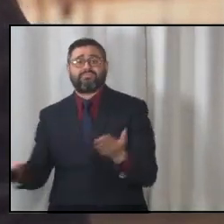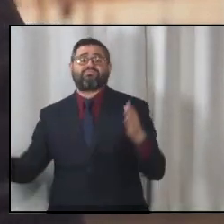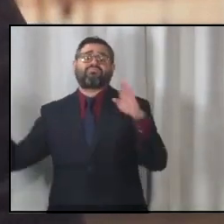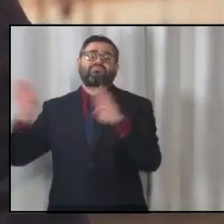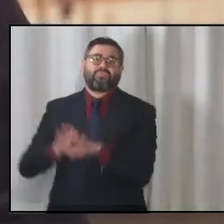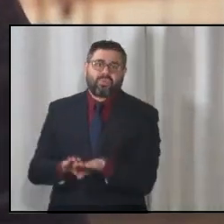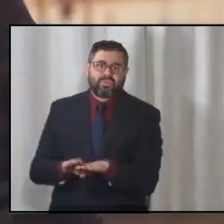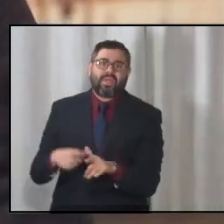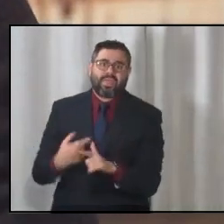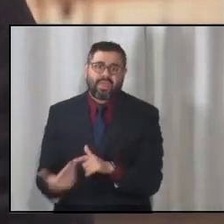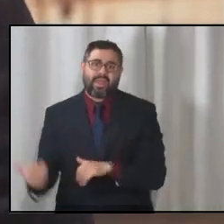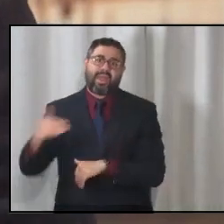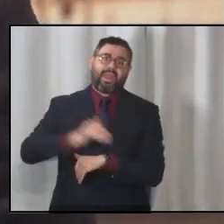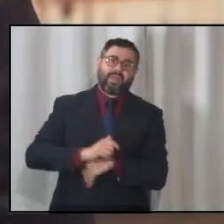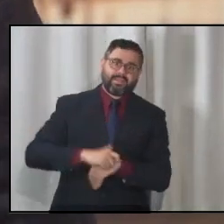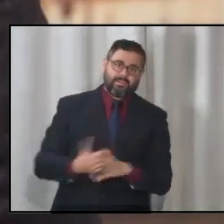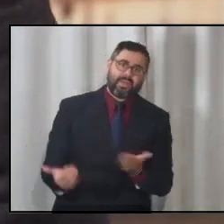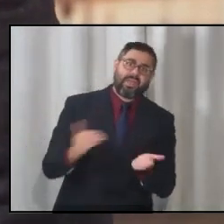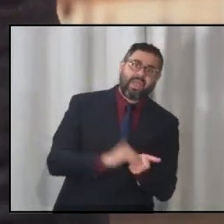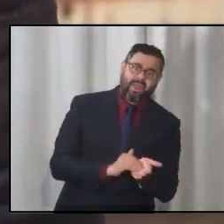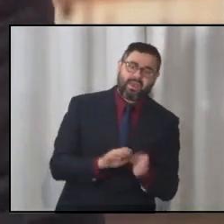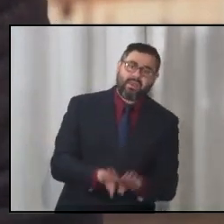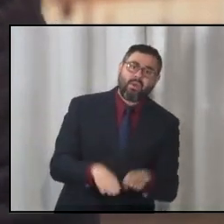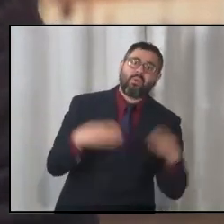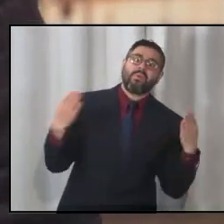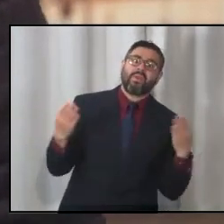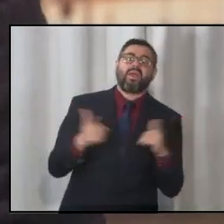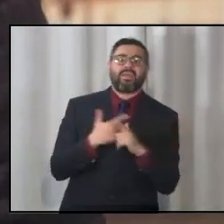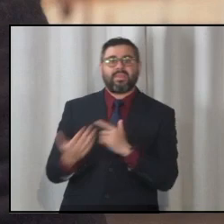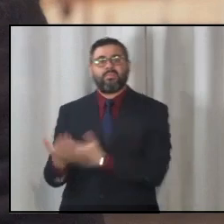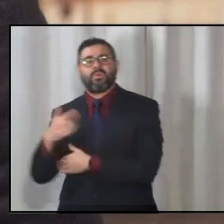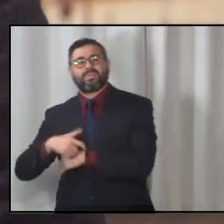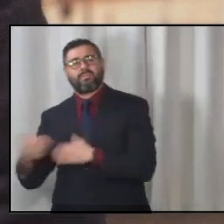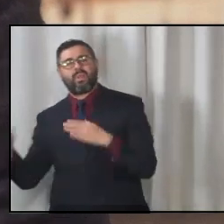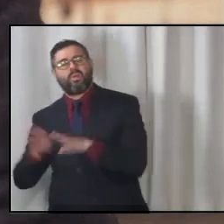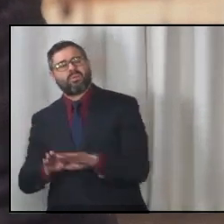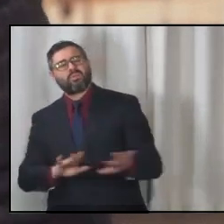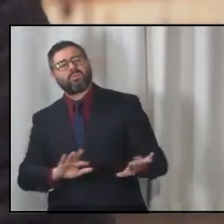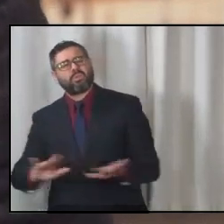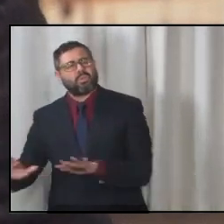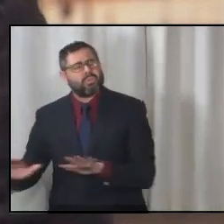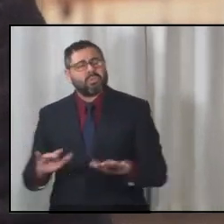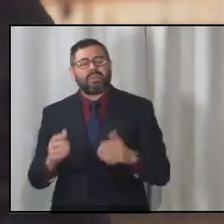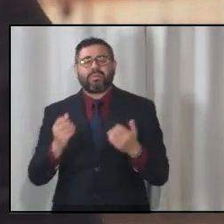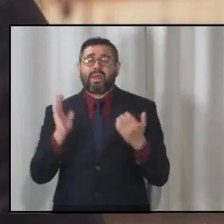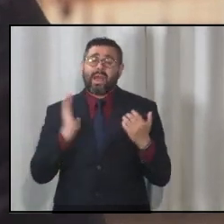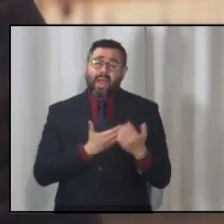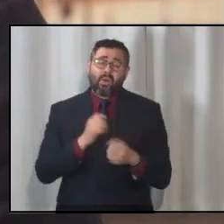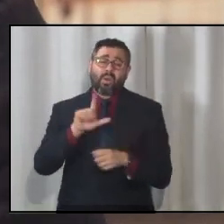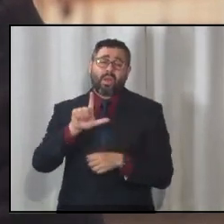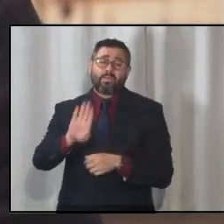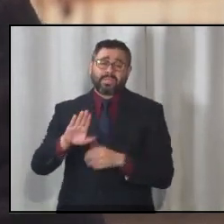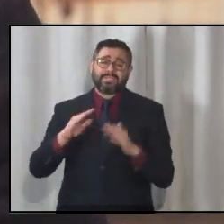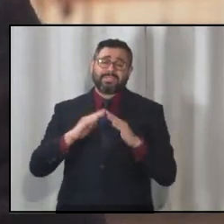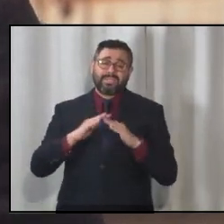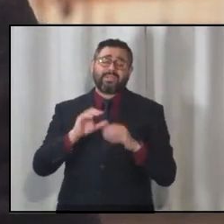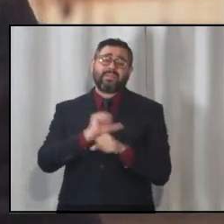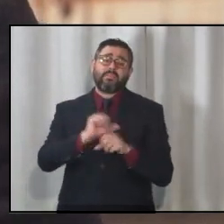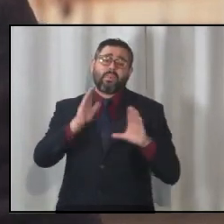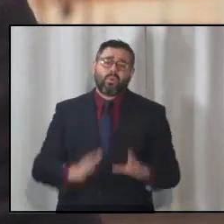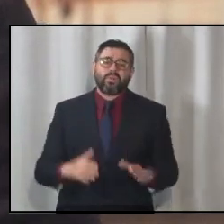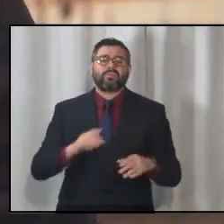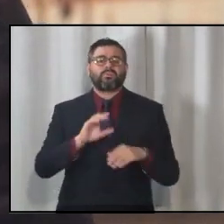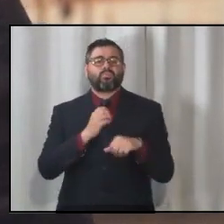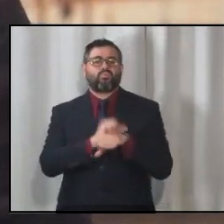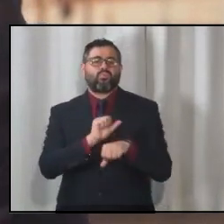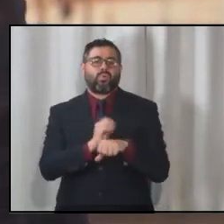working overtime each night to make it happen. But sometimes this is something we need to do to make sure that